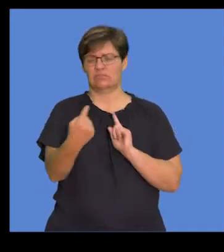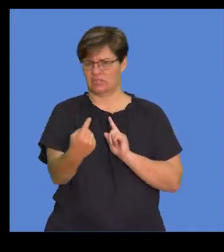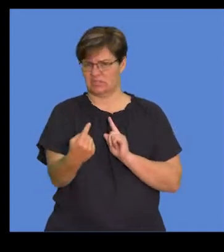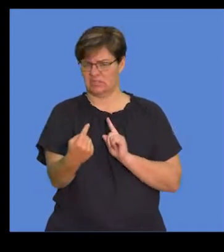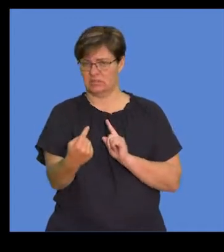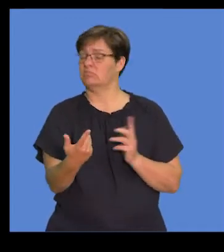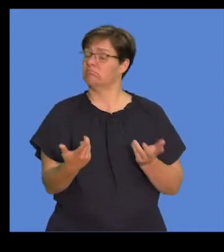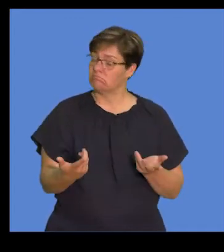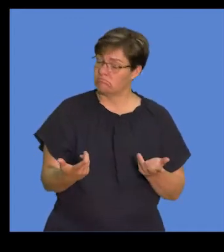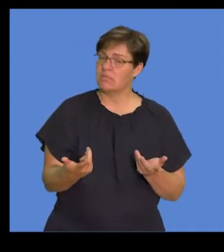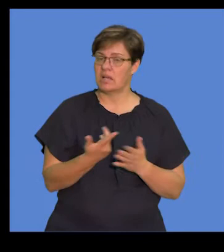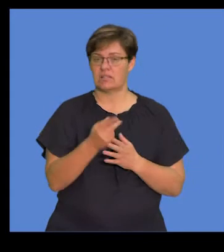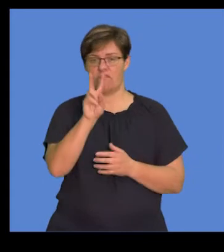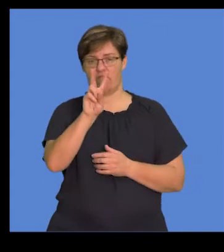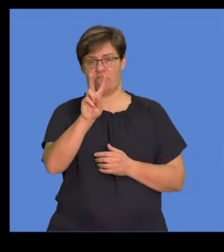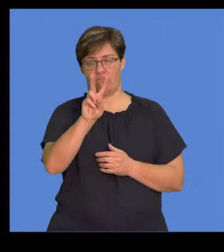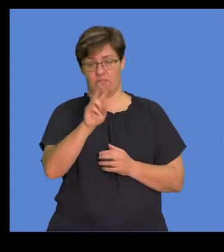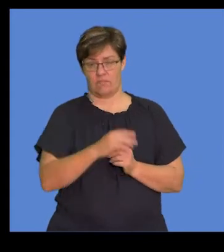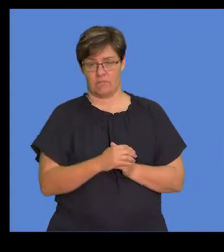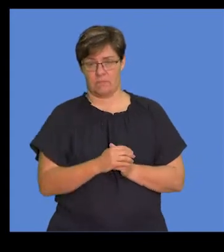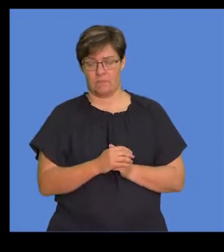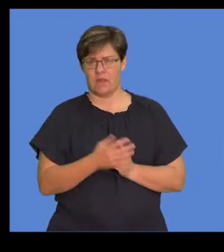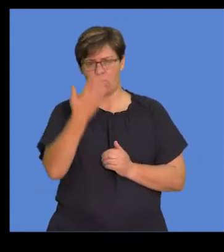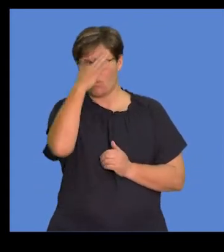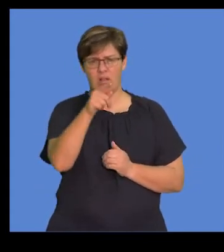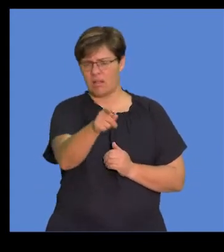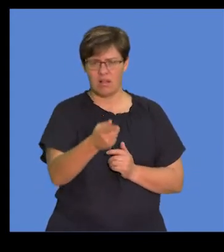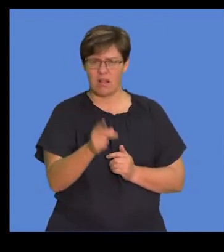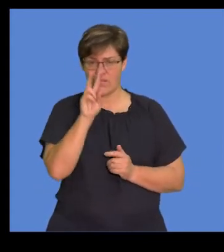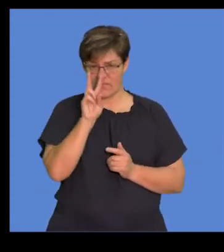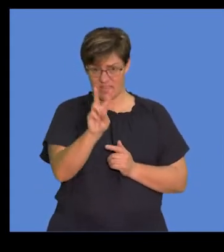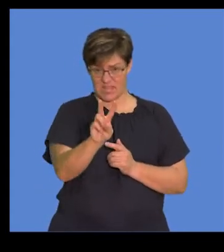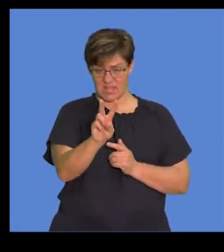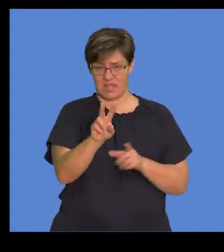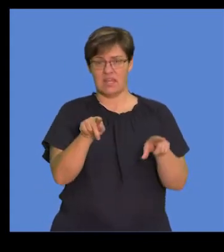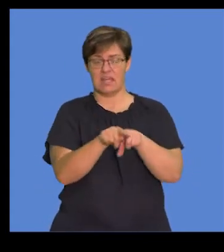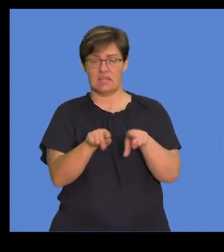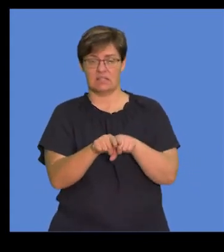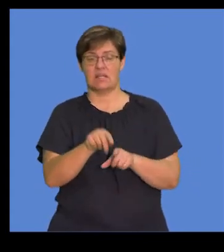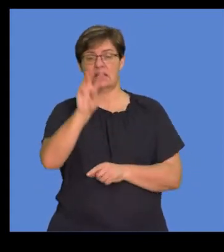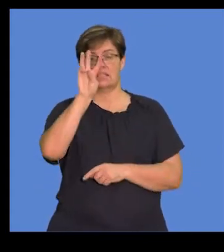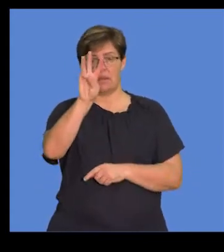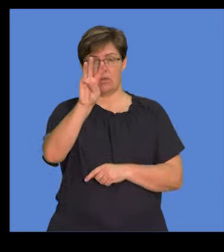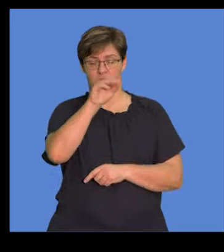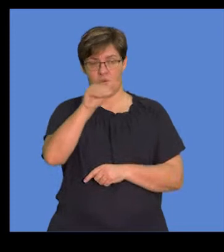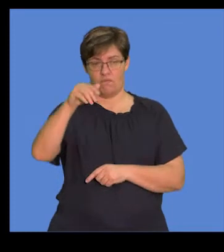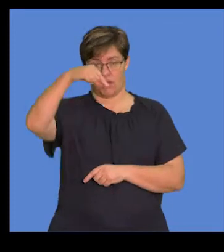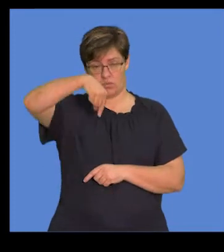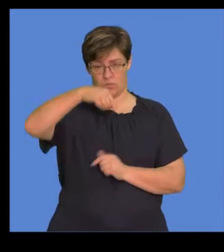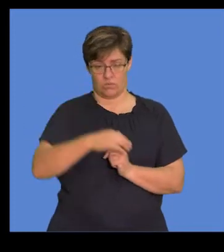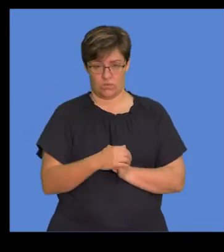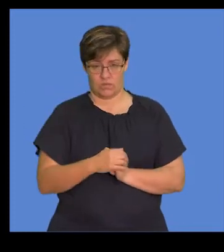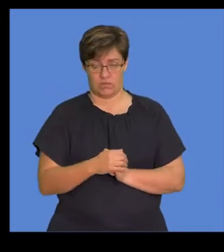talk of potential difference, we are talking of voltage, okay? And what do we know? We know that V is equals to